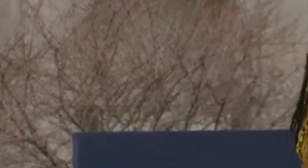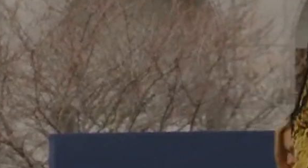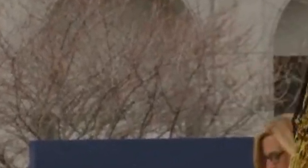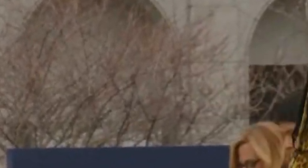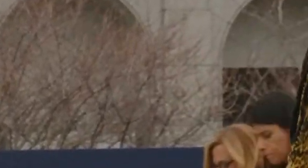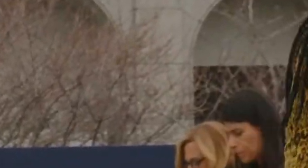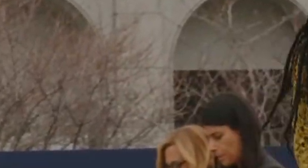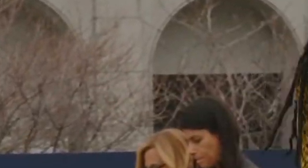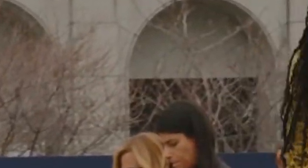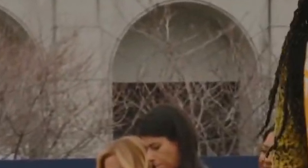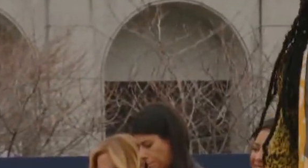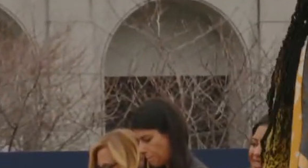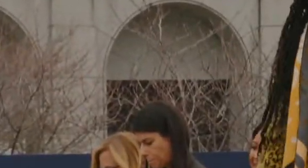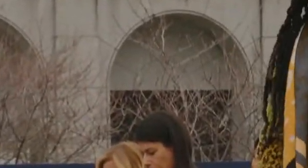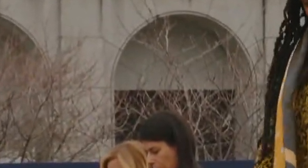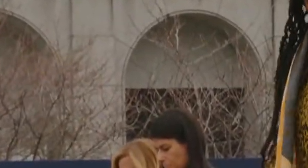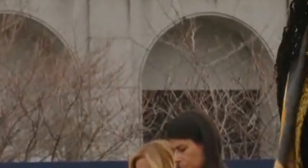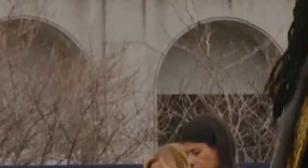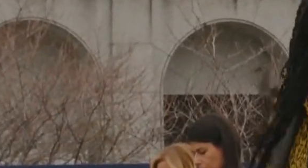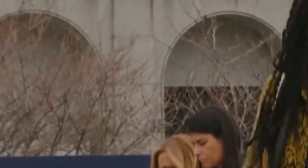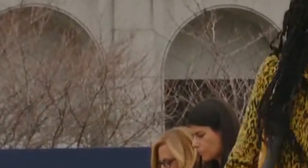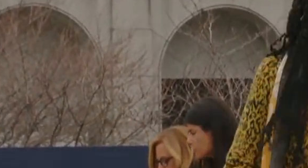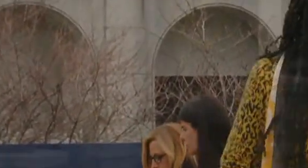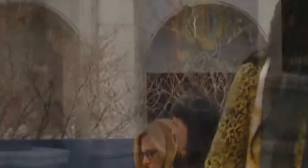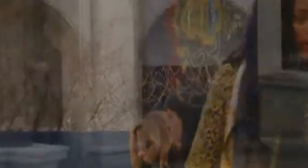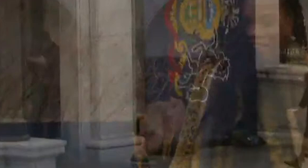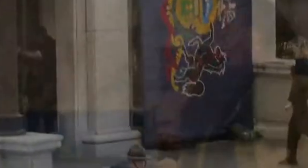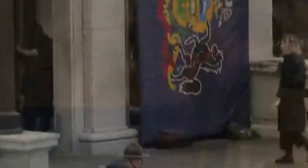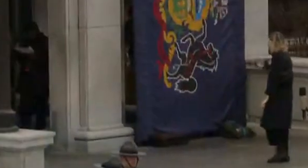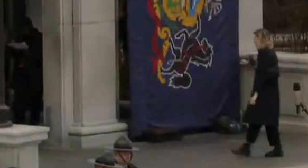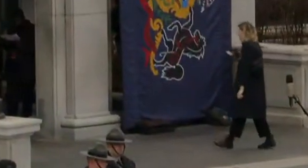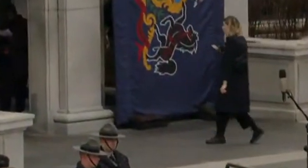Acting Attorney General, the Honorable Michelle Henry.